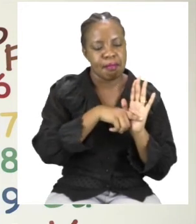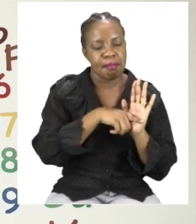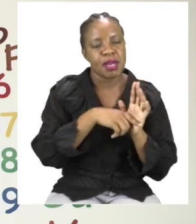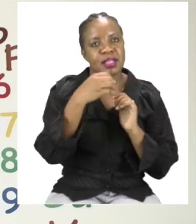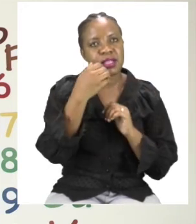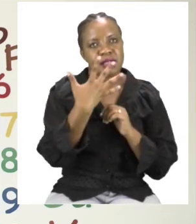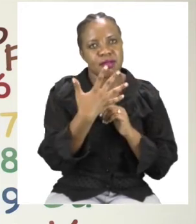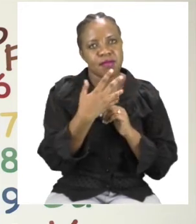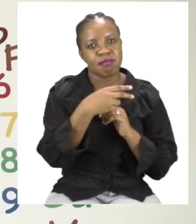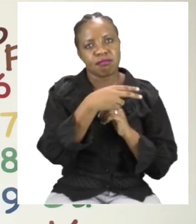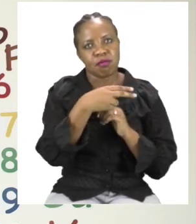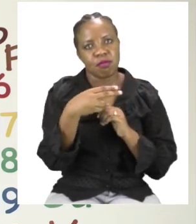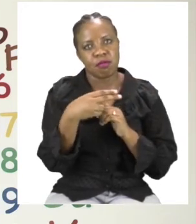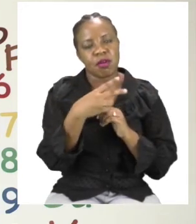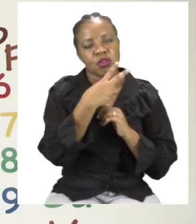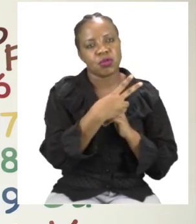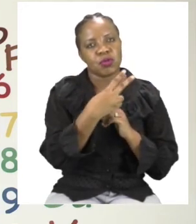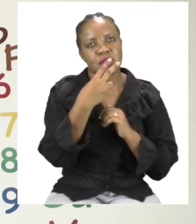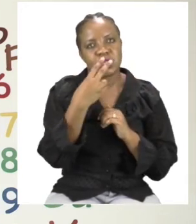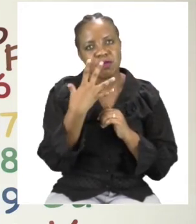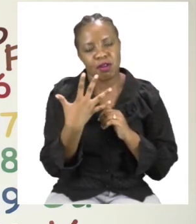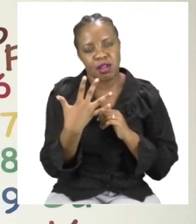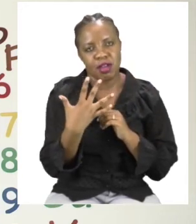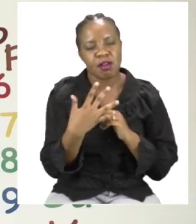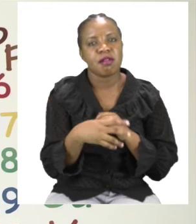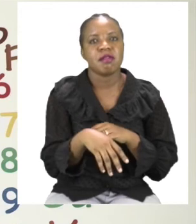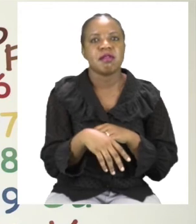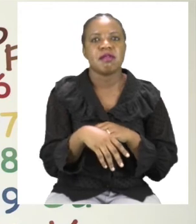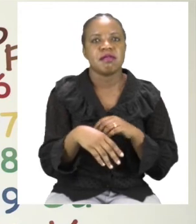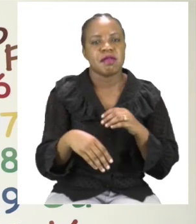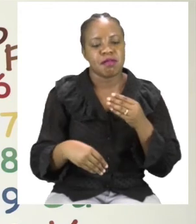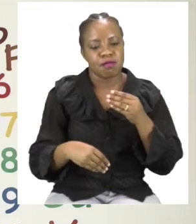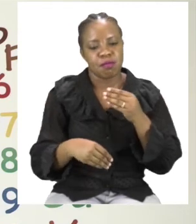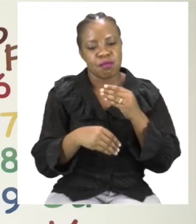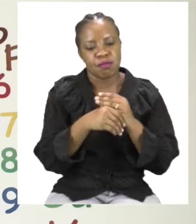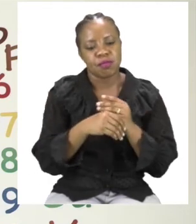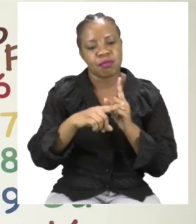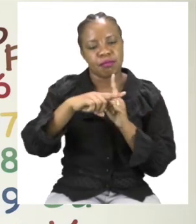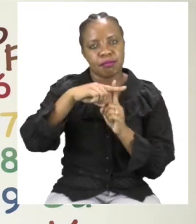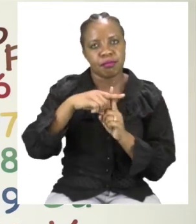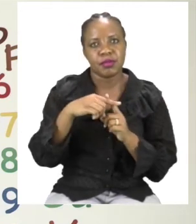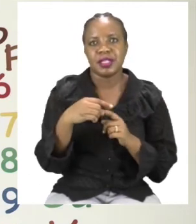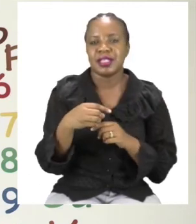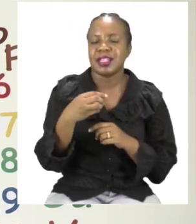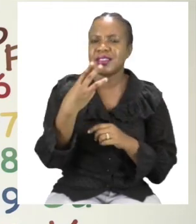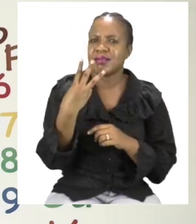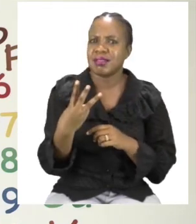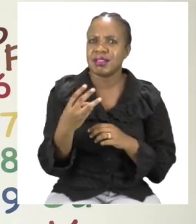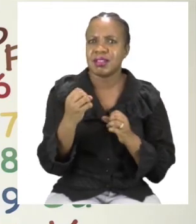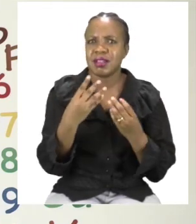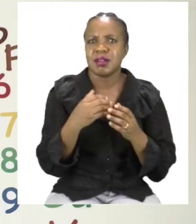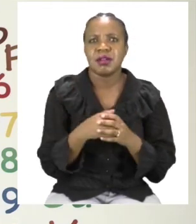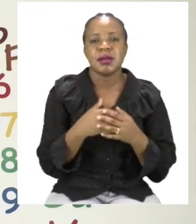are saying 25 plus 3 equals dash. So we can still